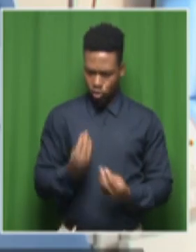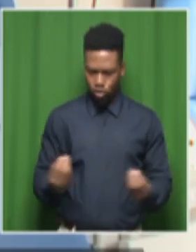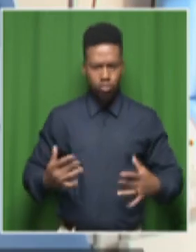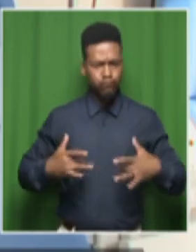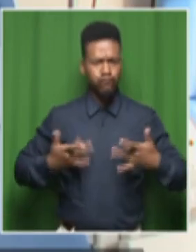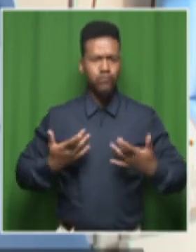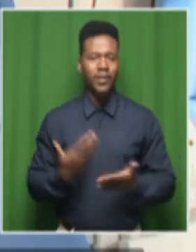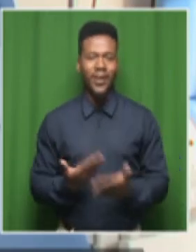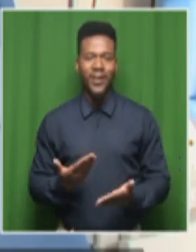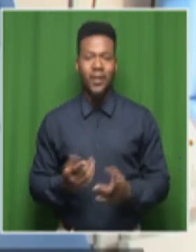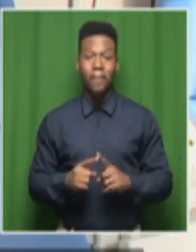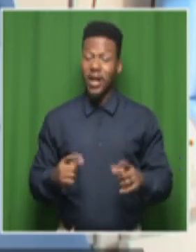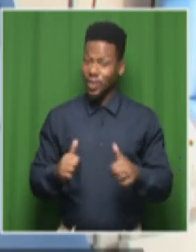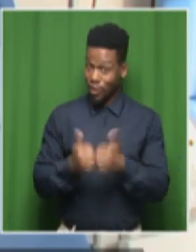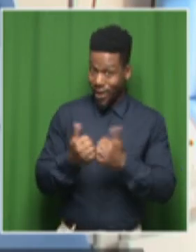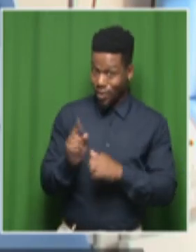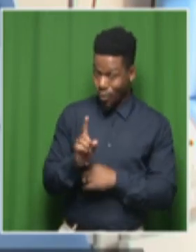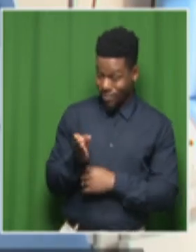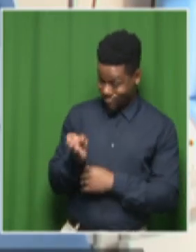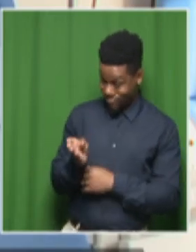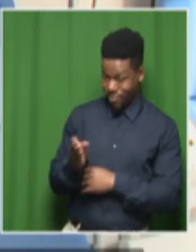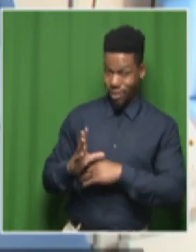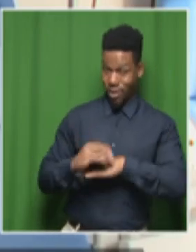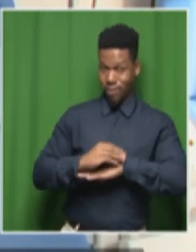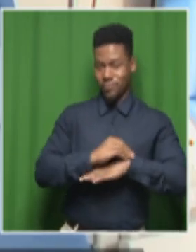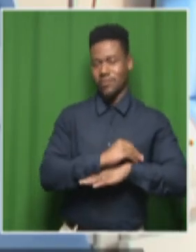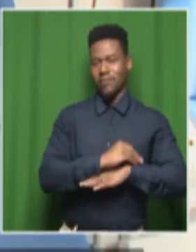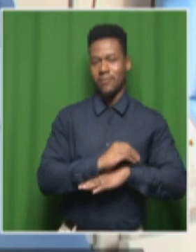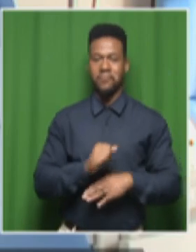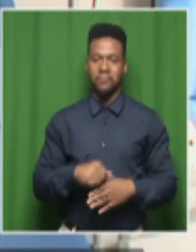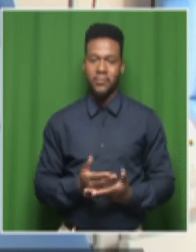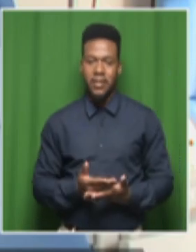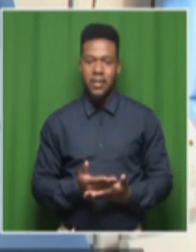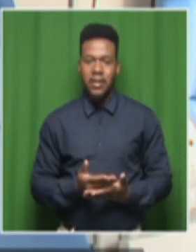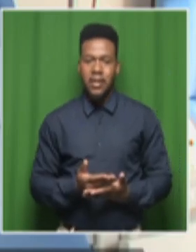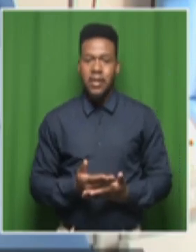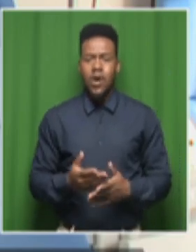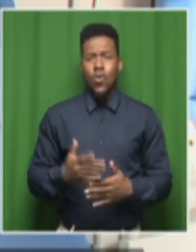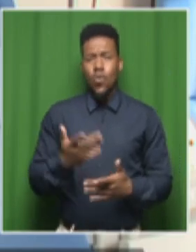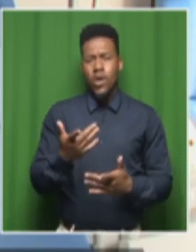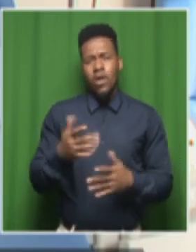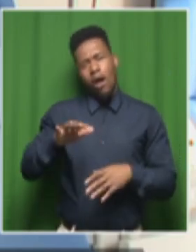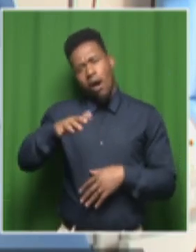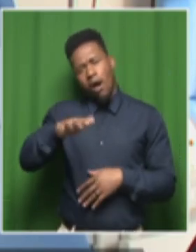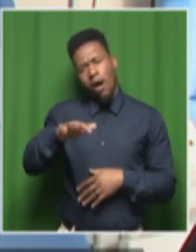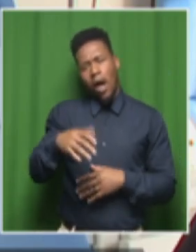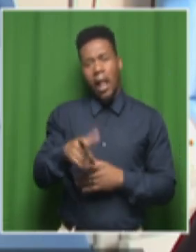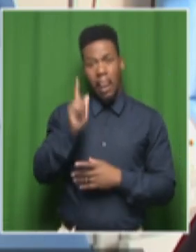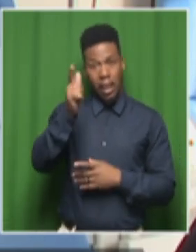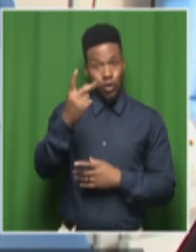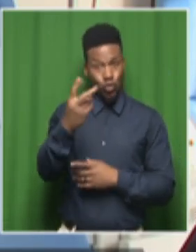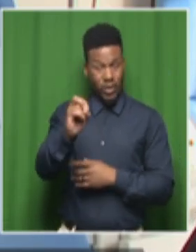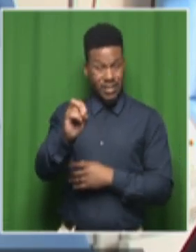cancer. So, and it's been sort of estimated that by 2050, the world's incidence of